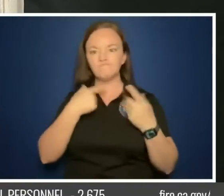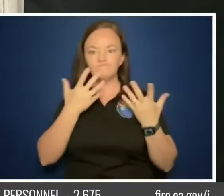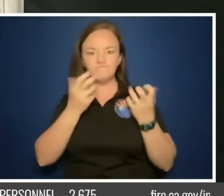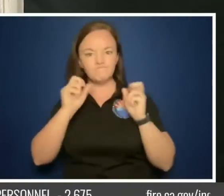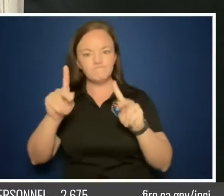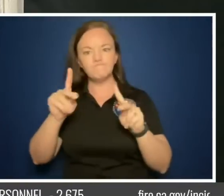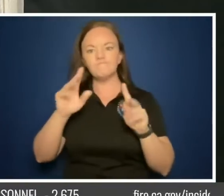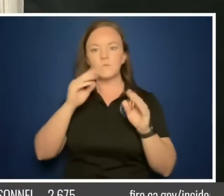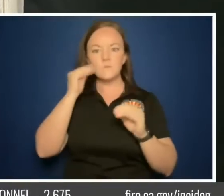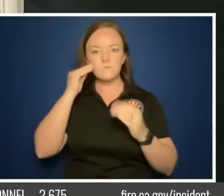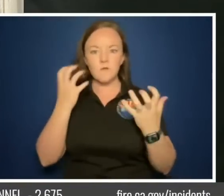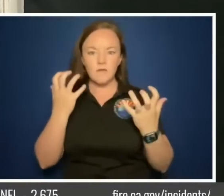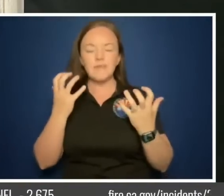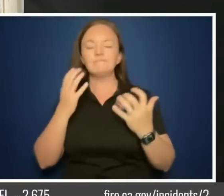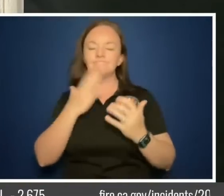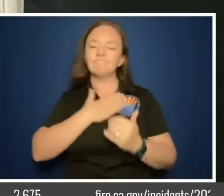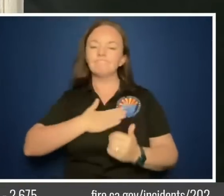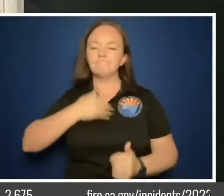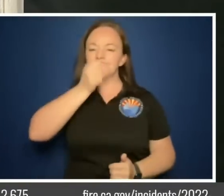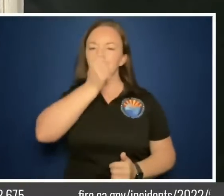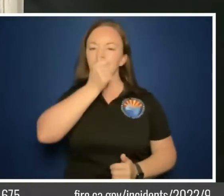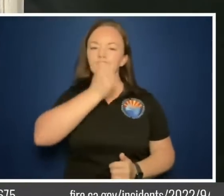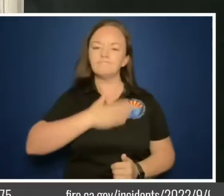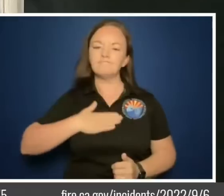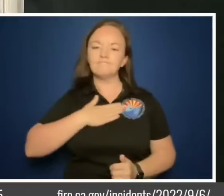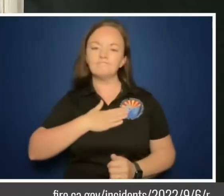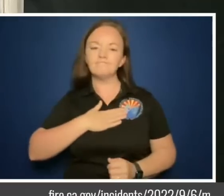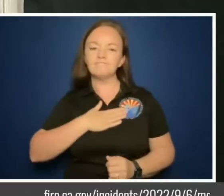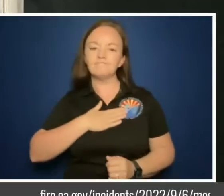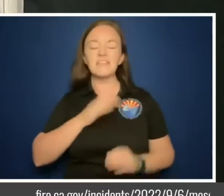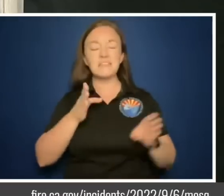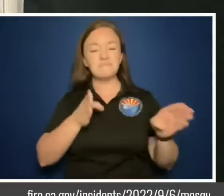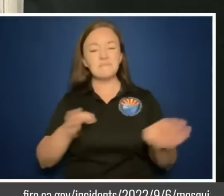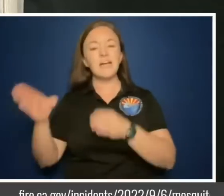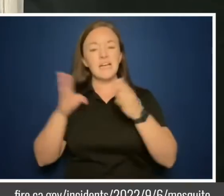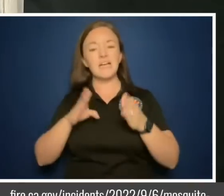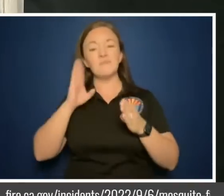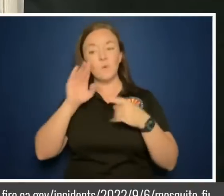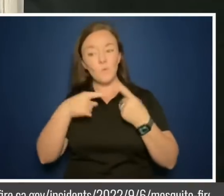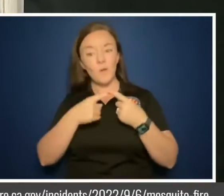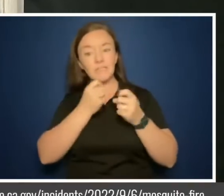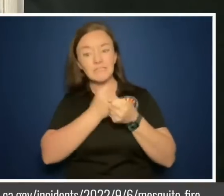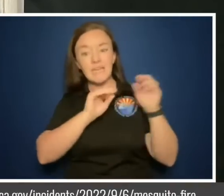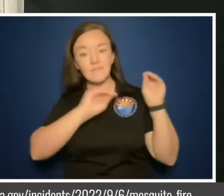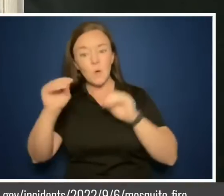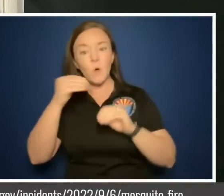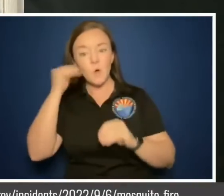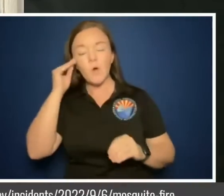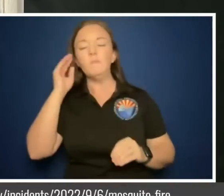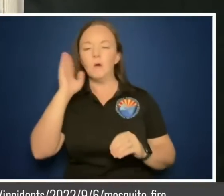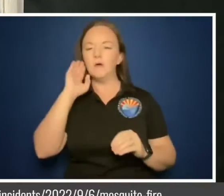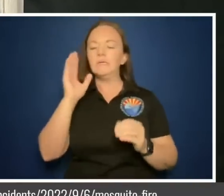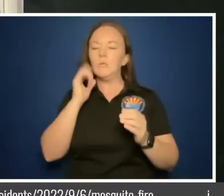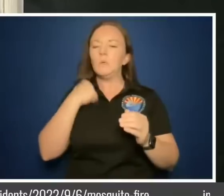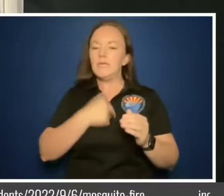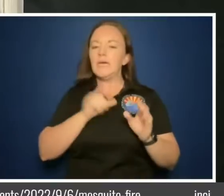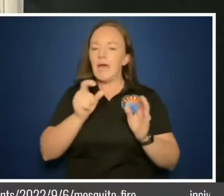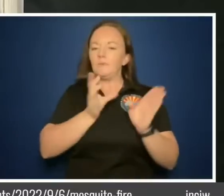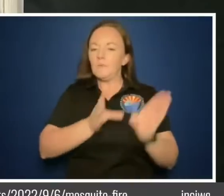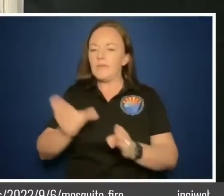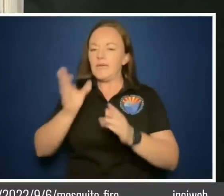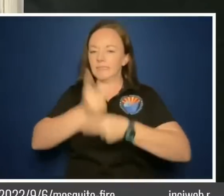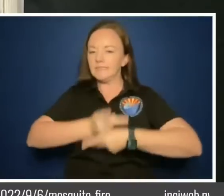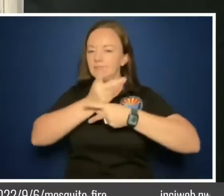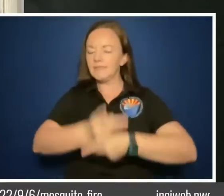We just ask your patience as that planning is being conducted, and we cannot repopulate until it's